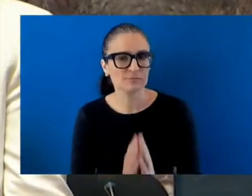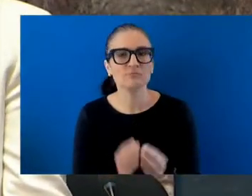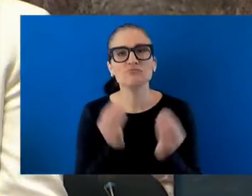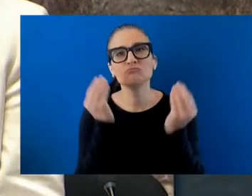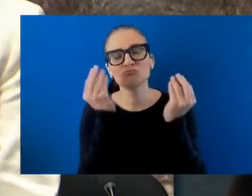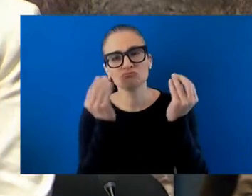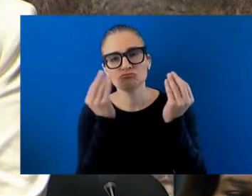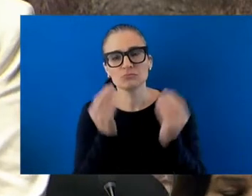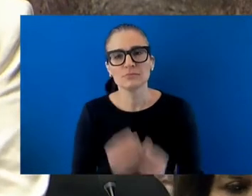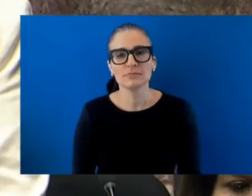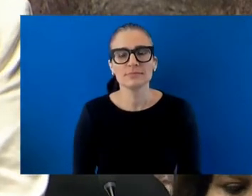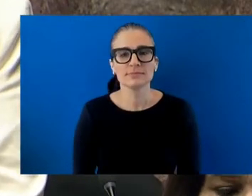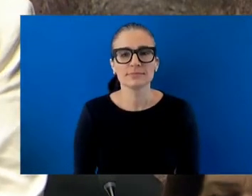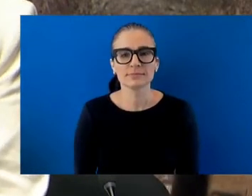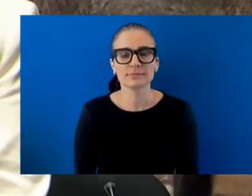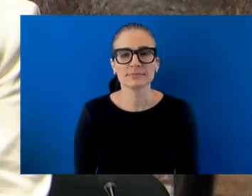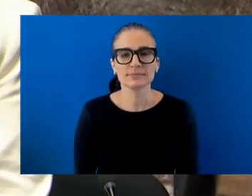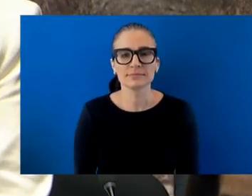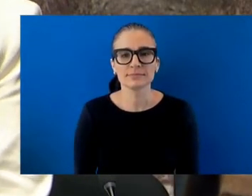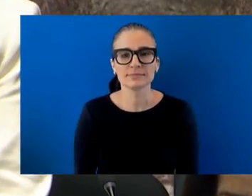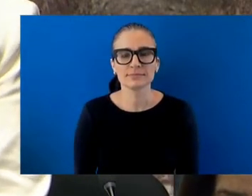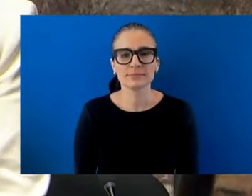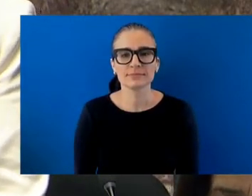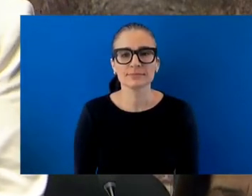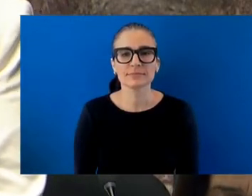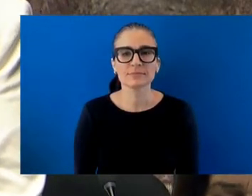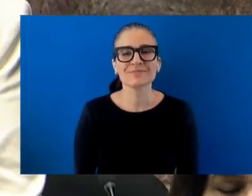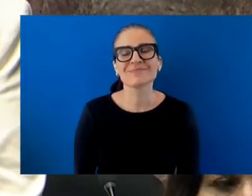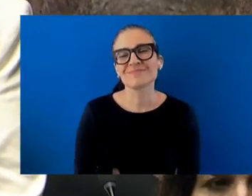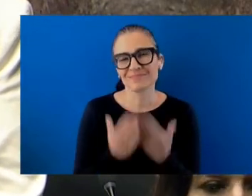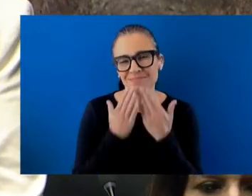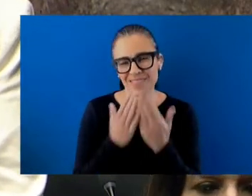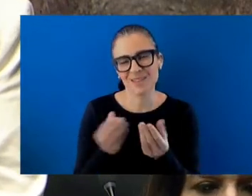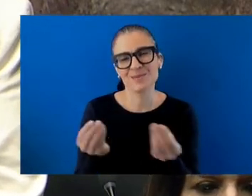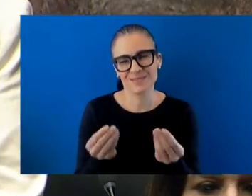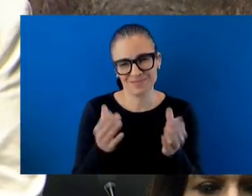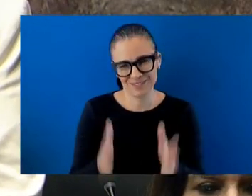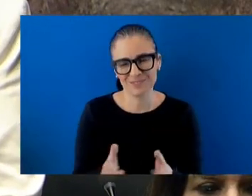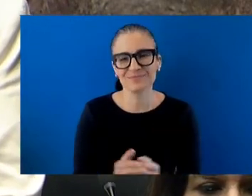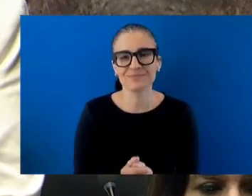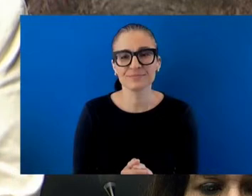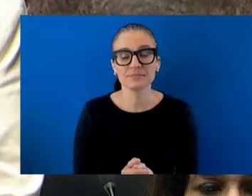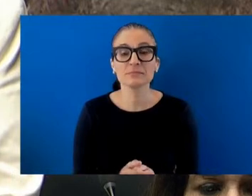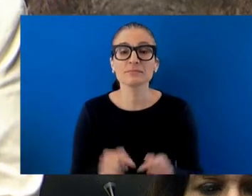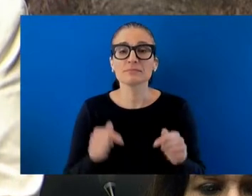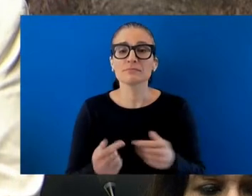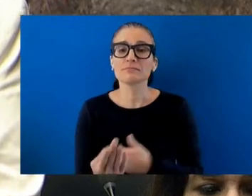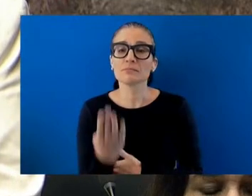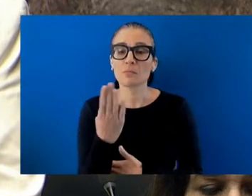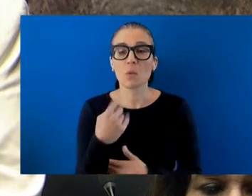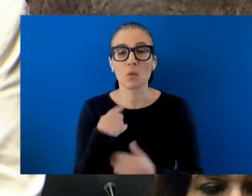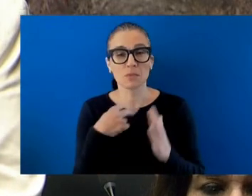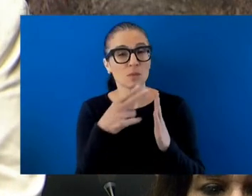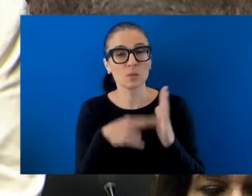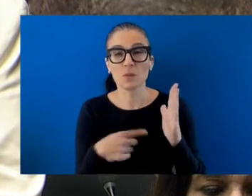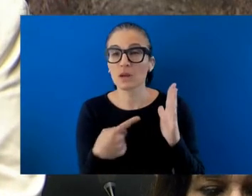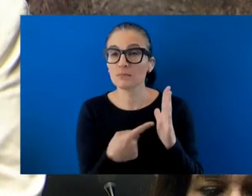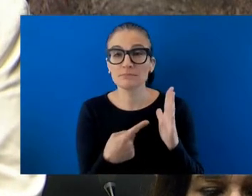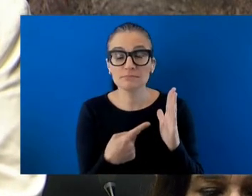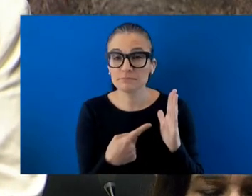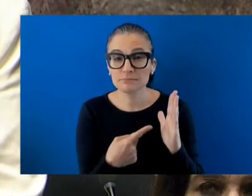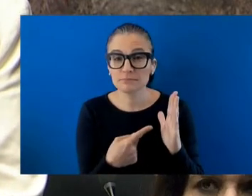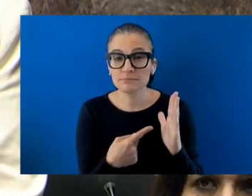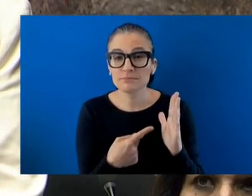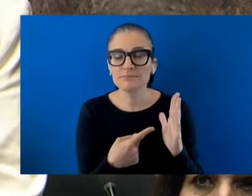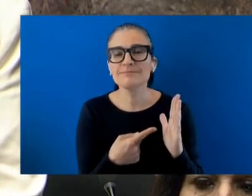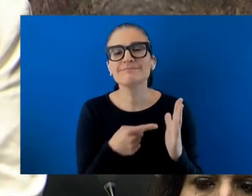Thank you, Mr. Speaker. Further reflection this morning, I'm going to read from an excerpt from a letter to remind myself who I